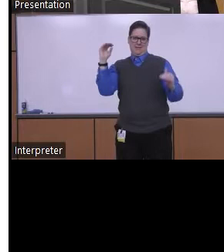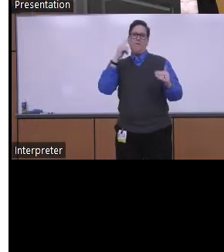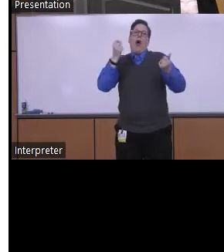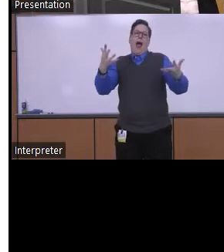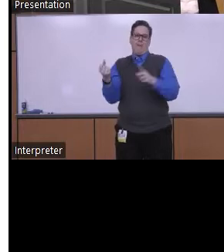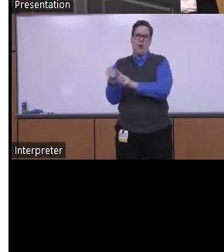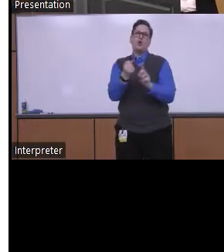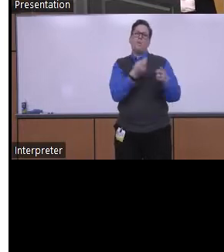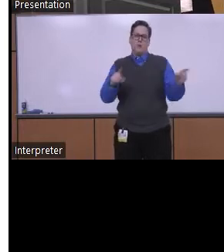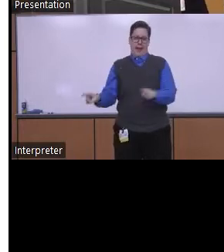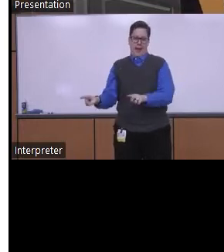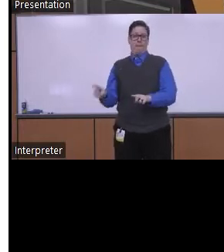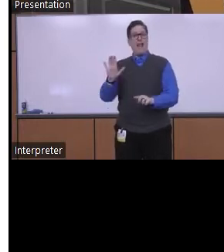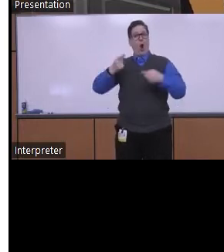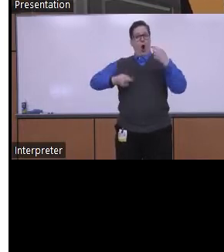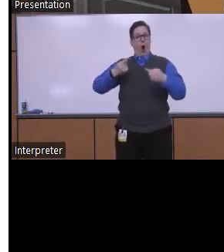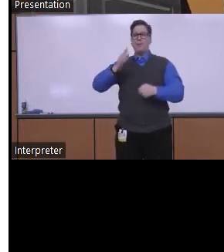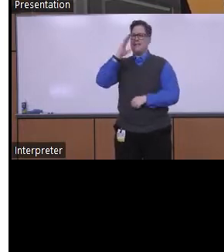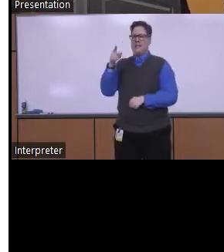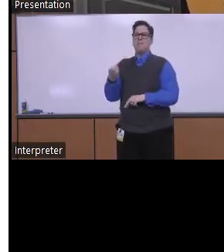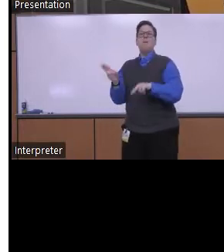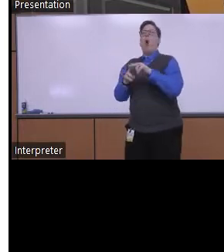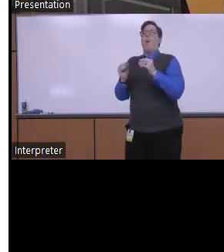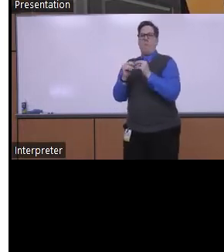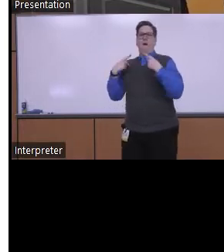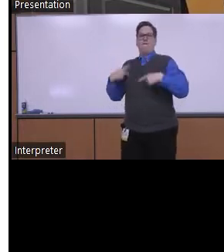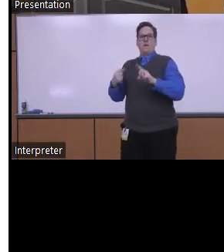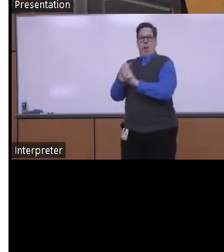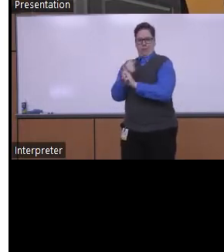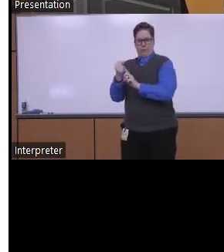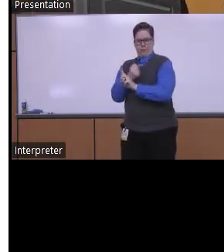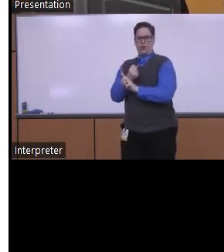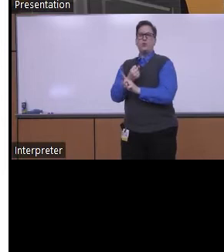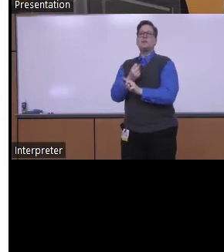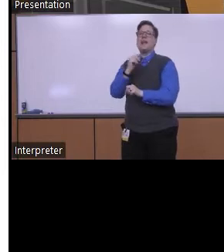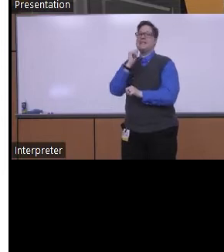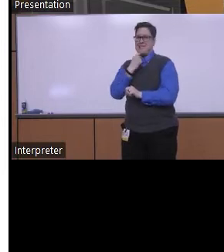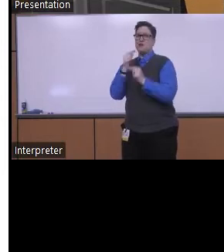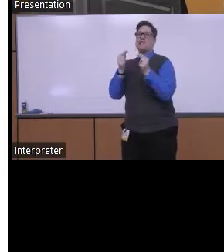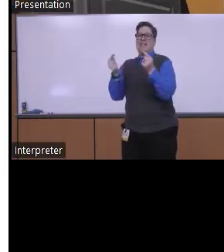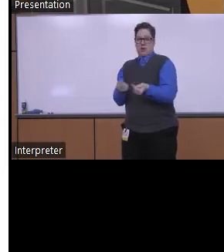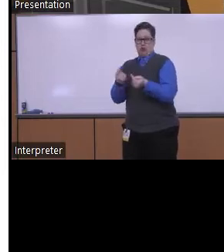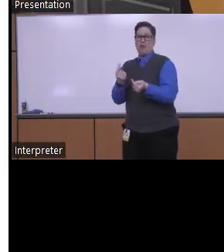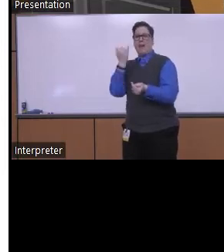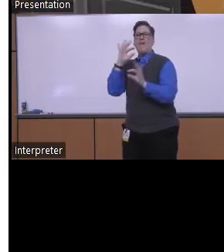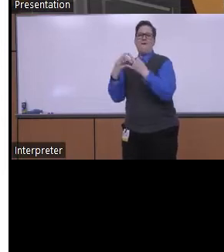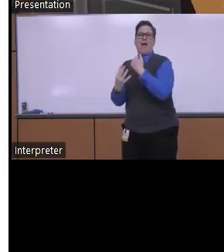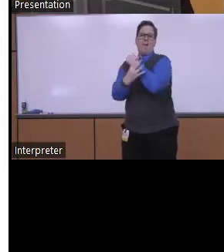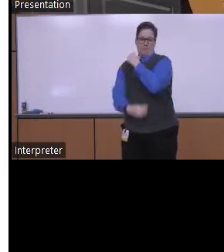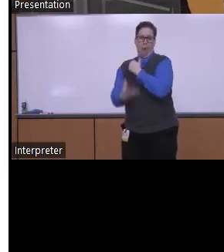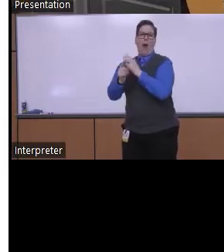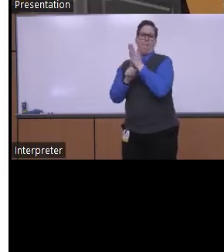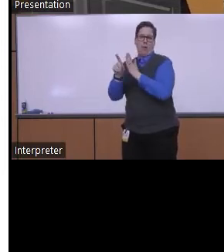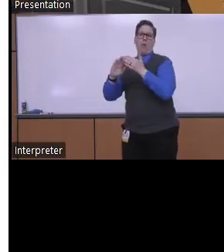of child abuse. He argued that there was an increased incidence of physical abuse, and in particular, serious injuries to children in poor families and in